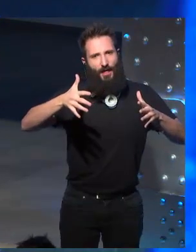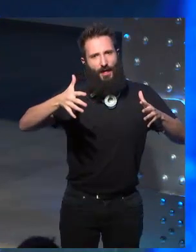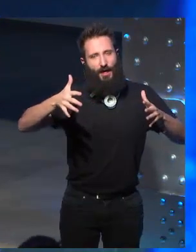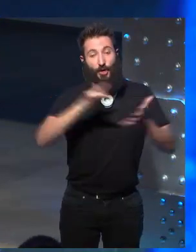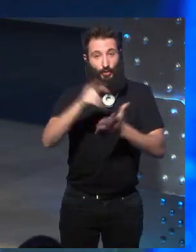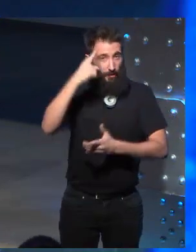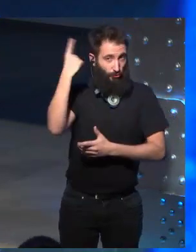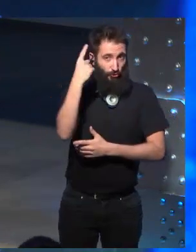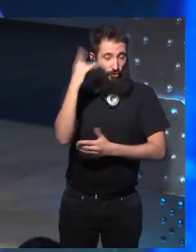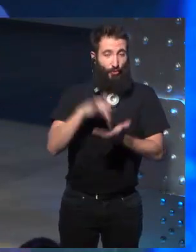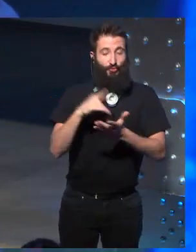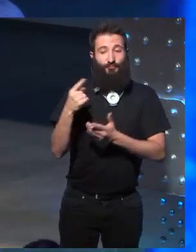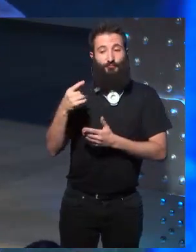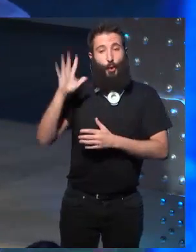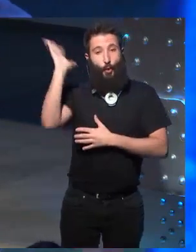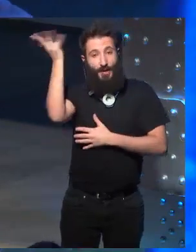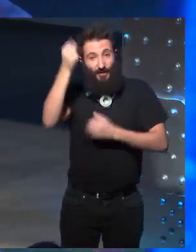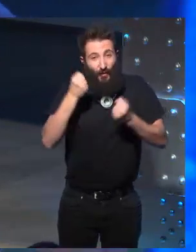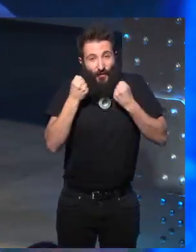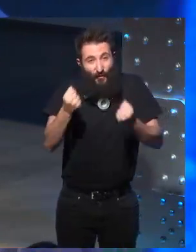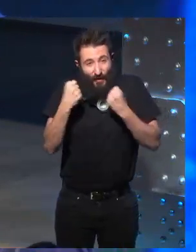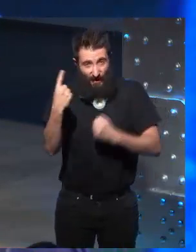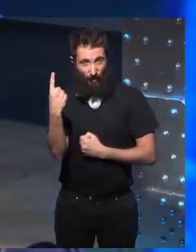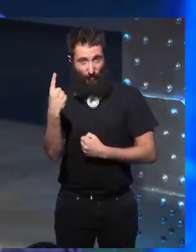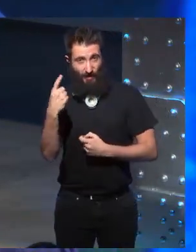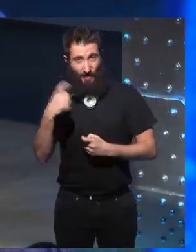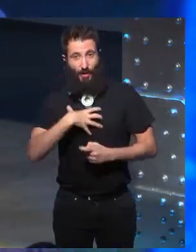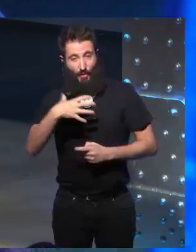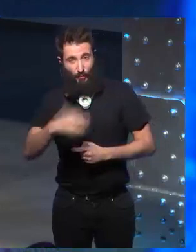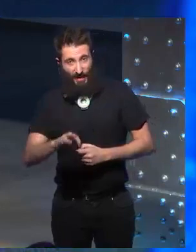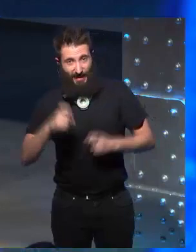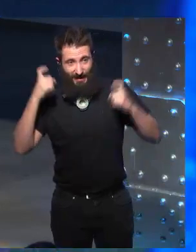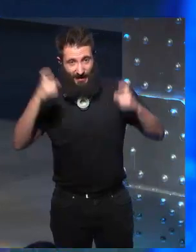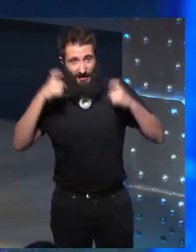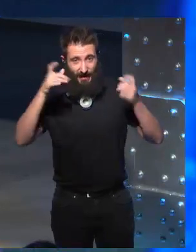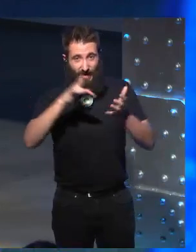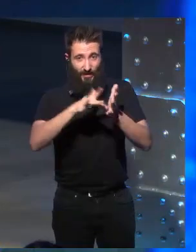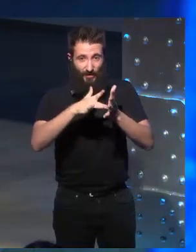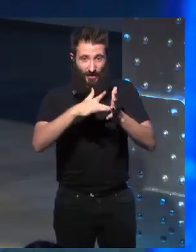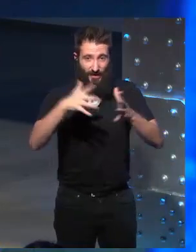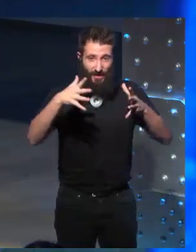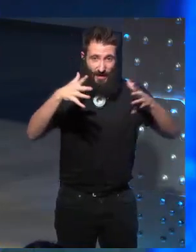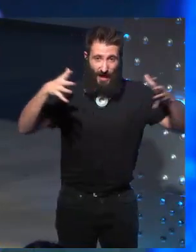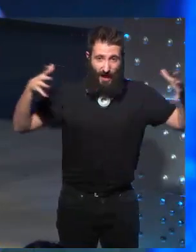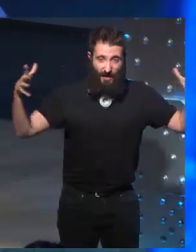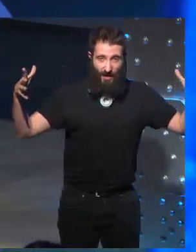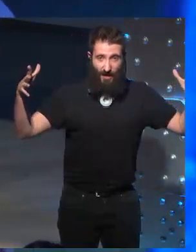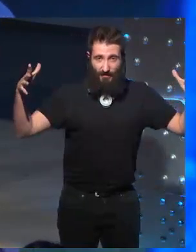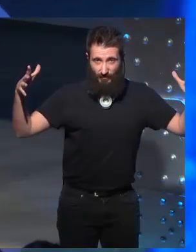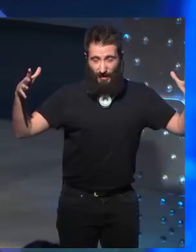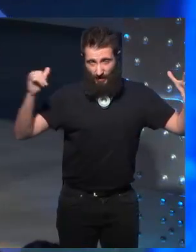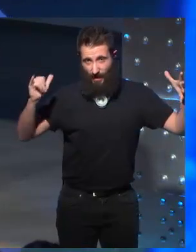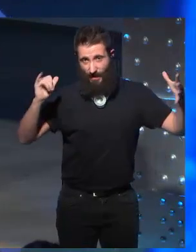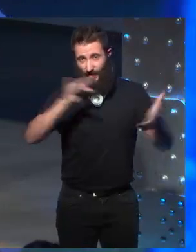in the universe that has a very long-range effect, and that's gravity. And gravity is